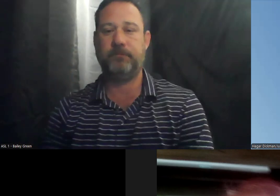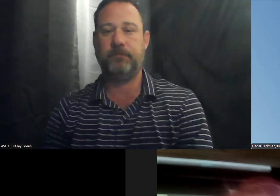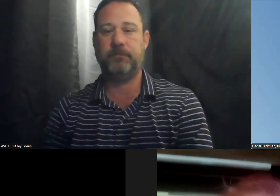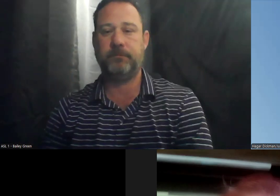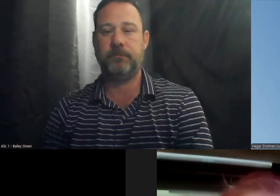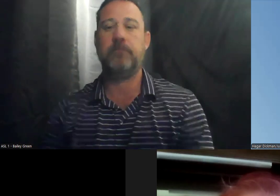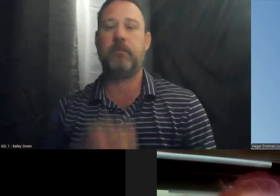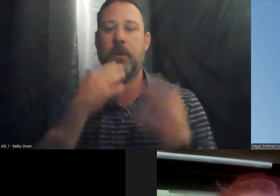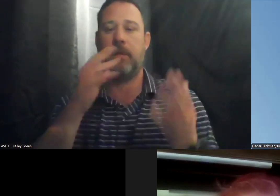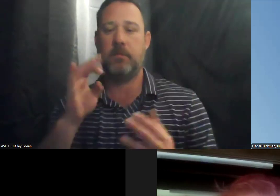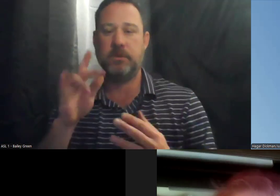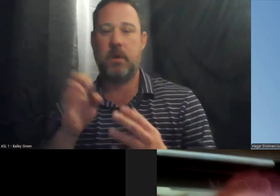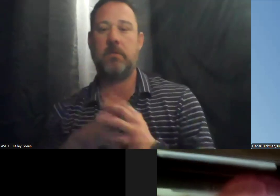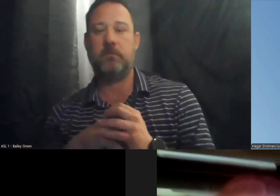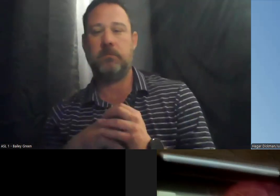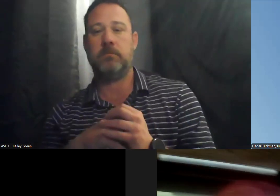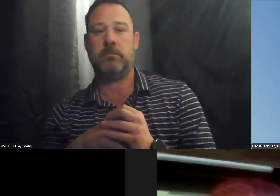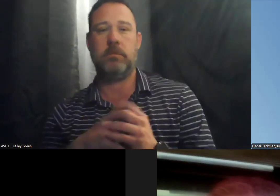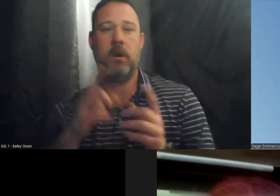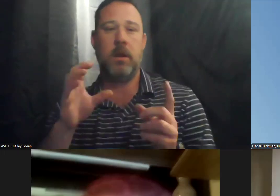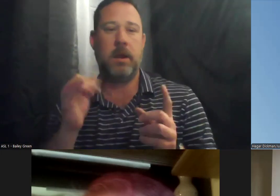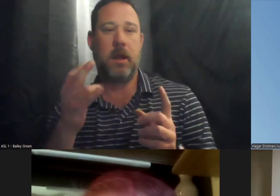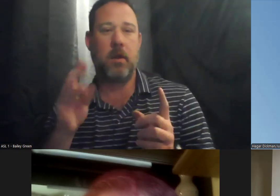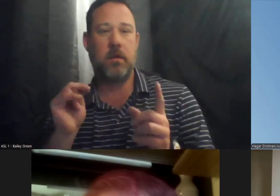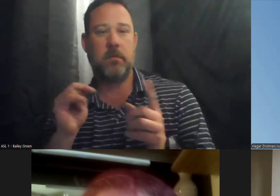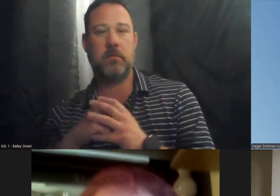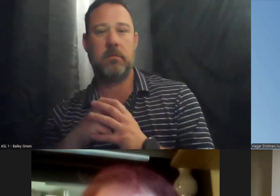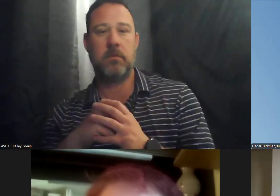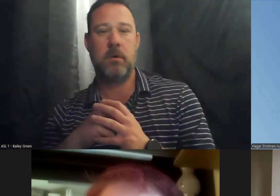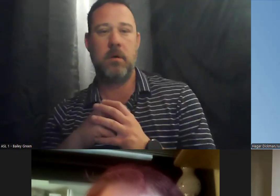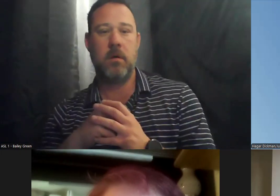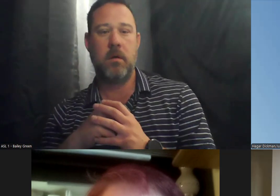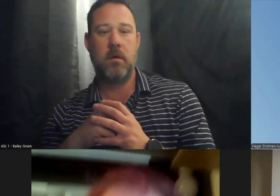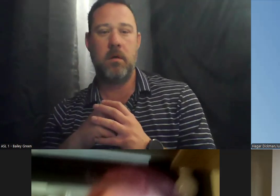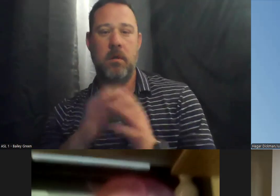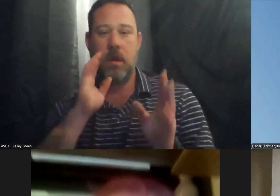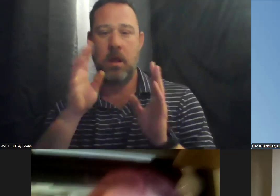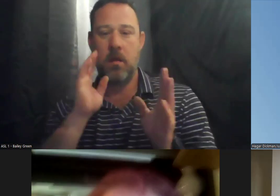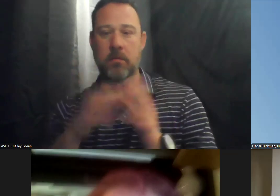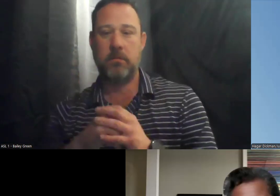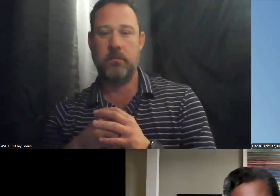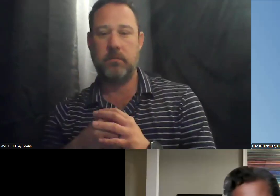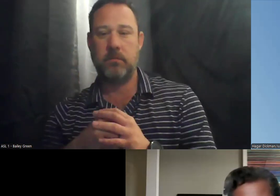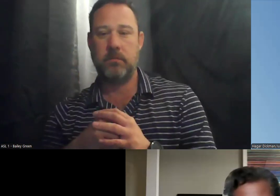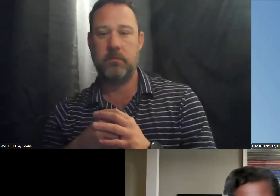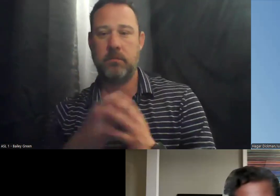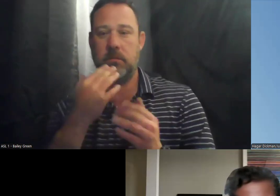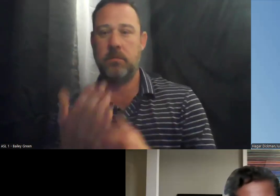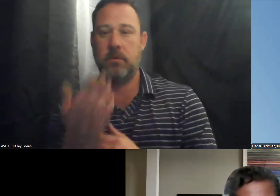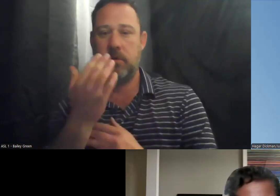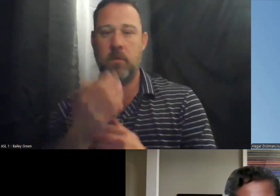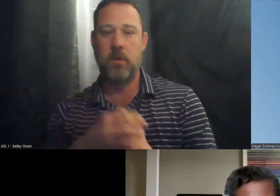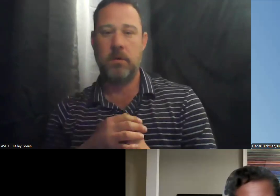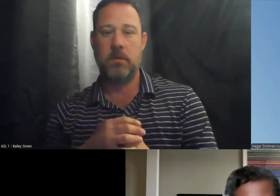Thank you, Michelle. Carolyn Nava. Hi, Carolyn. Morning, Hagar. Good